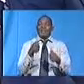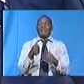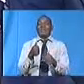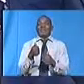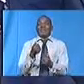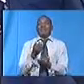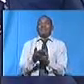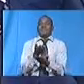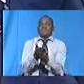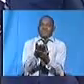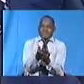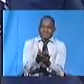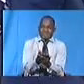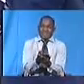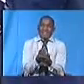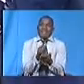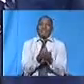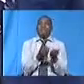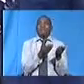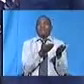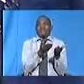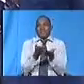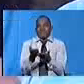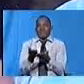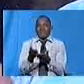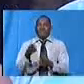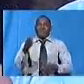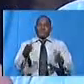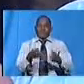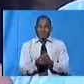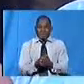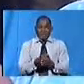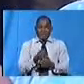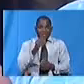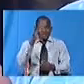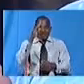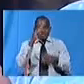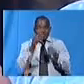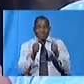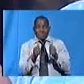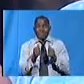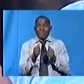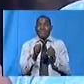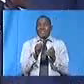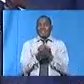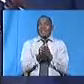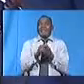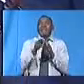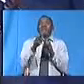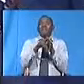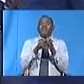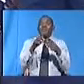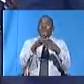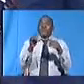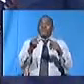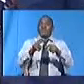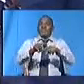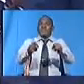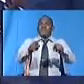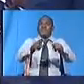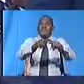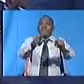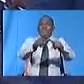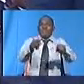petition that was brought to this court, because they differ in substantial